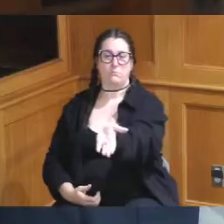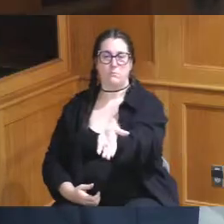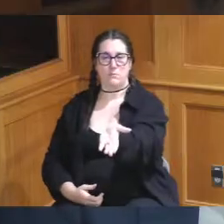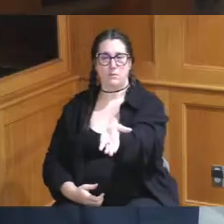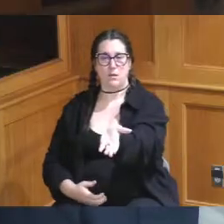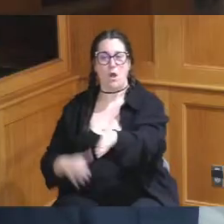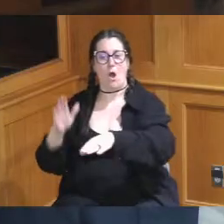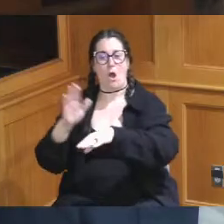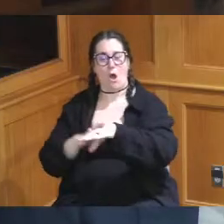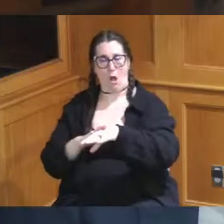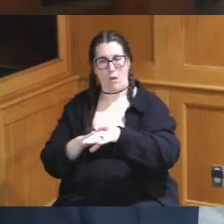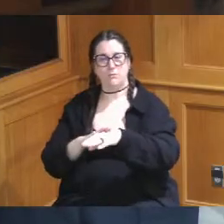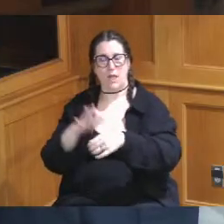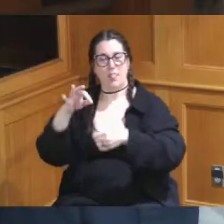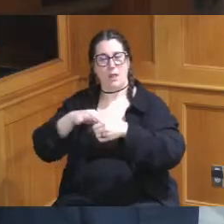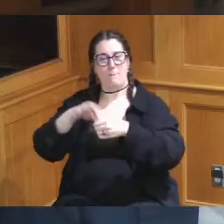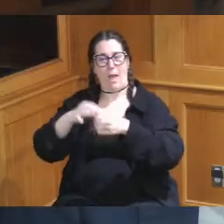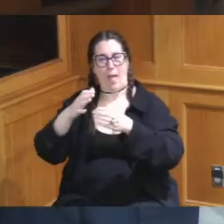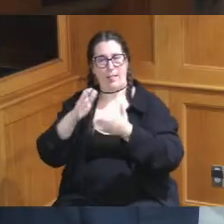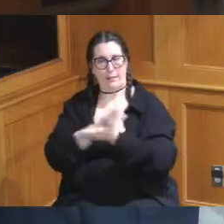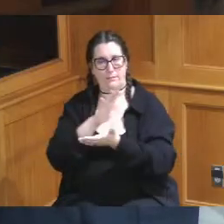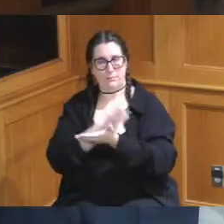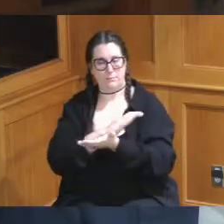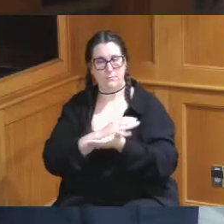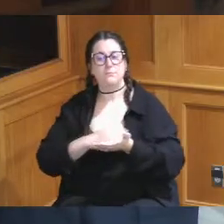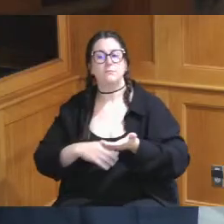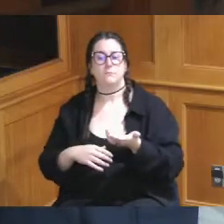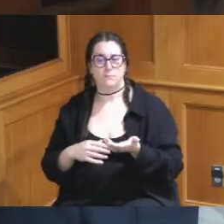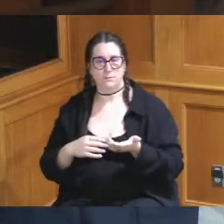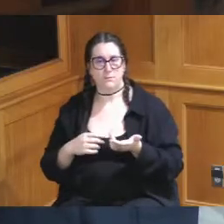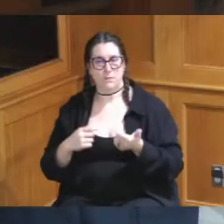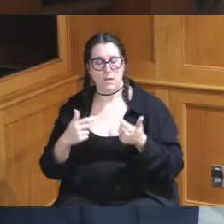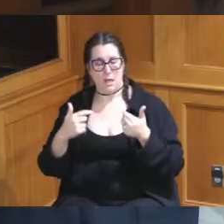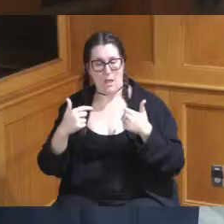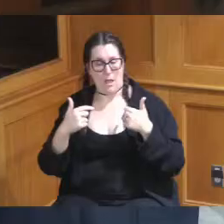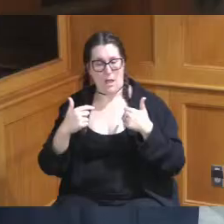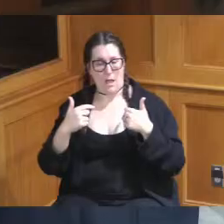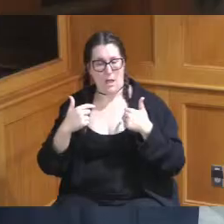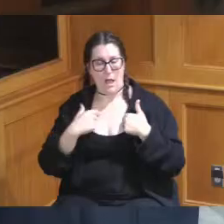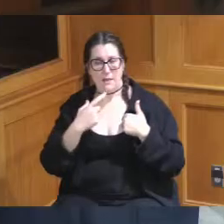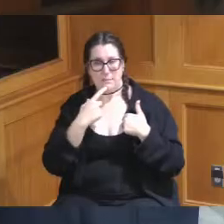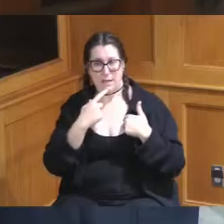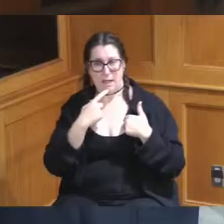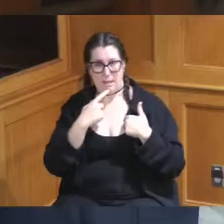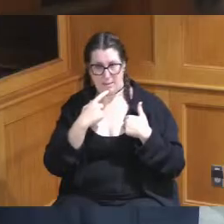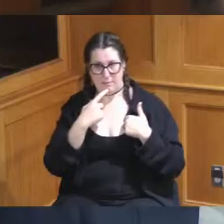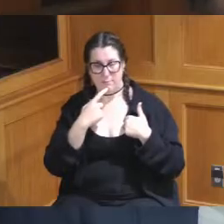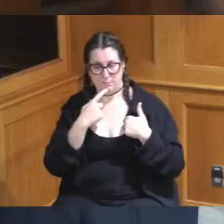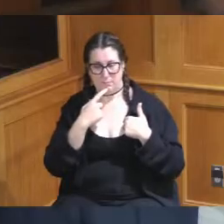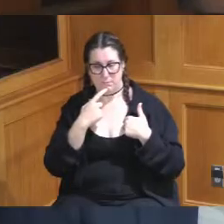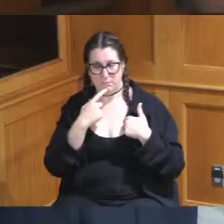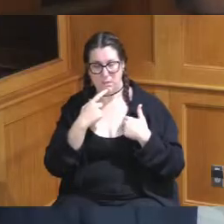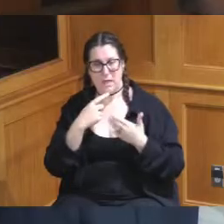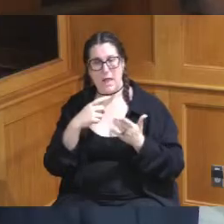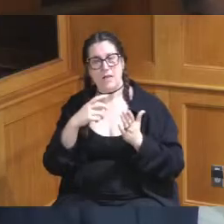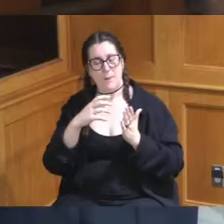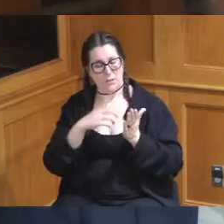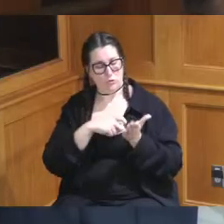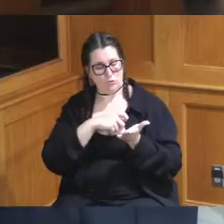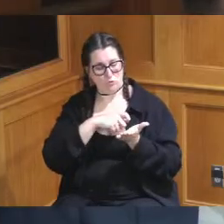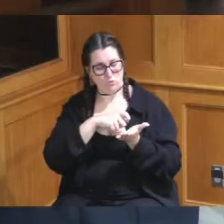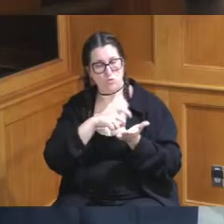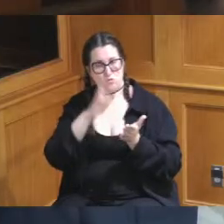the ballot. It says, I move that a resolution be drafted and voted on to put